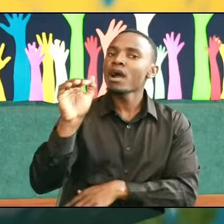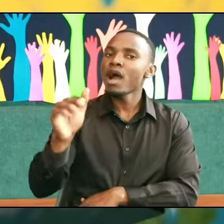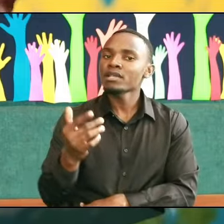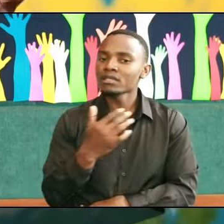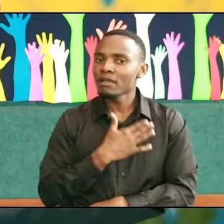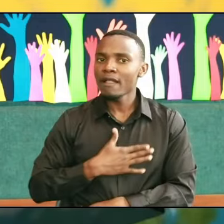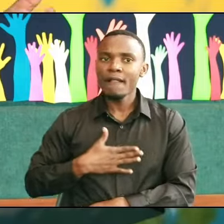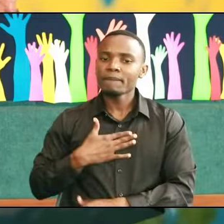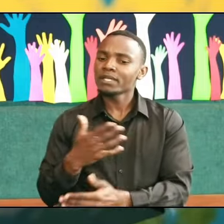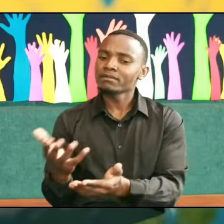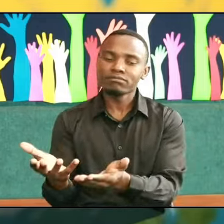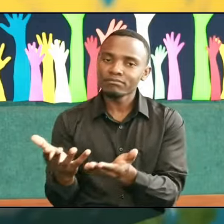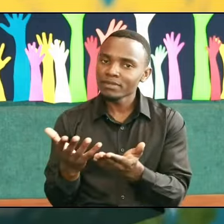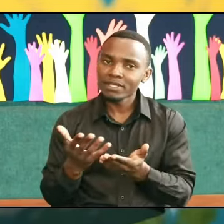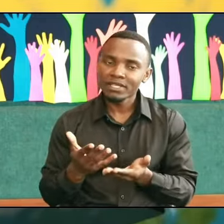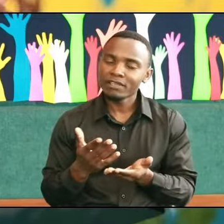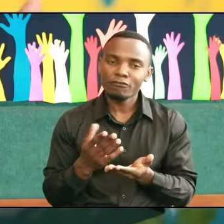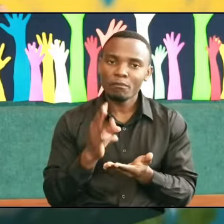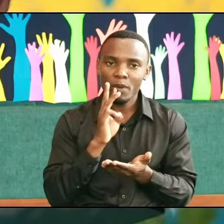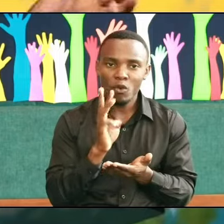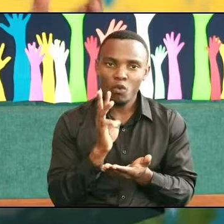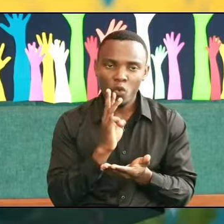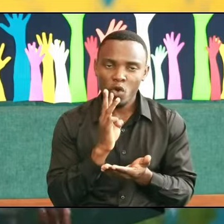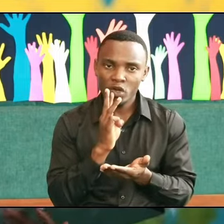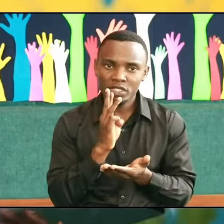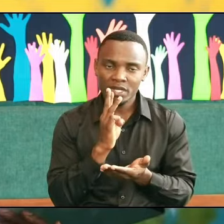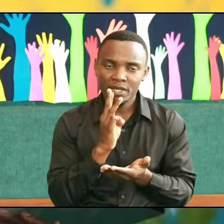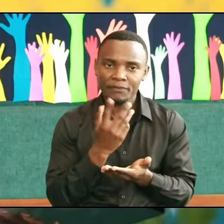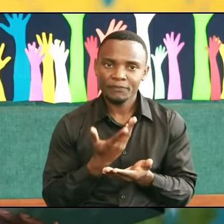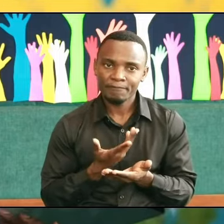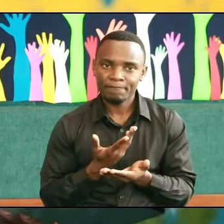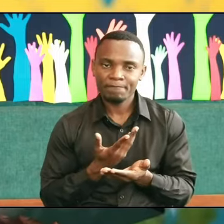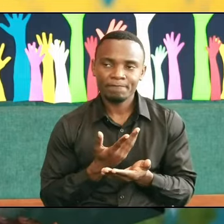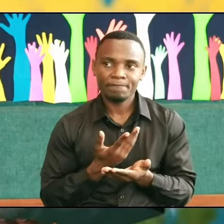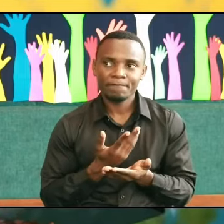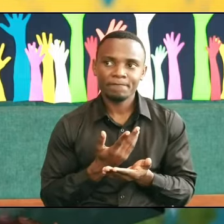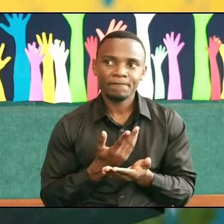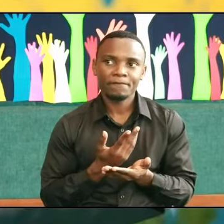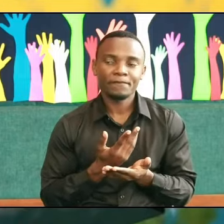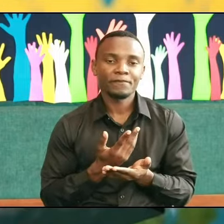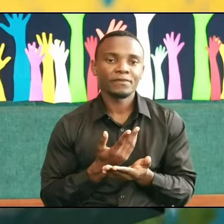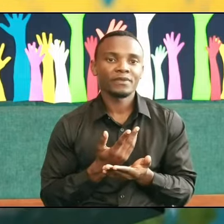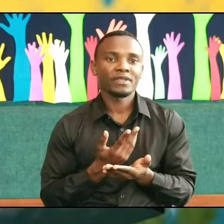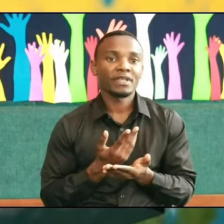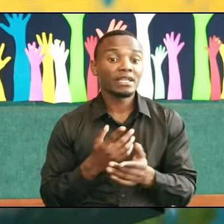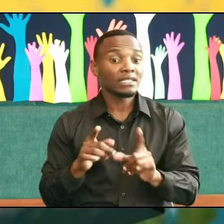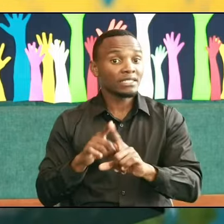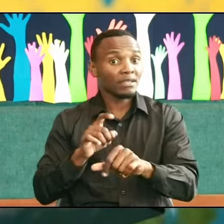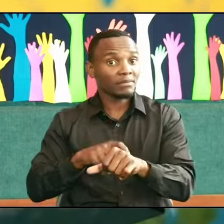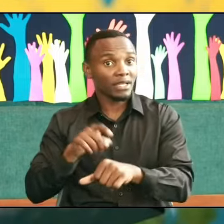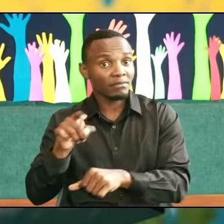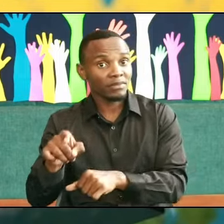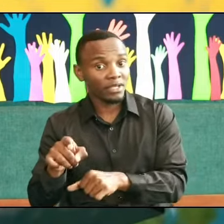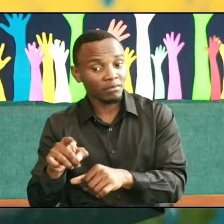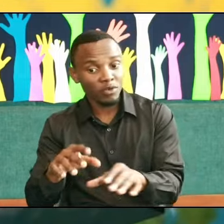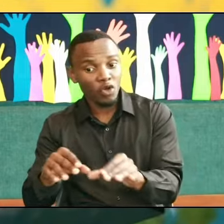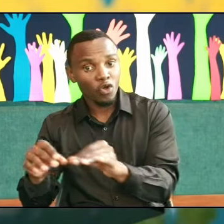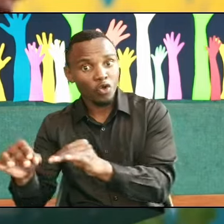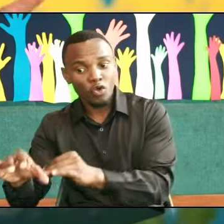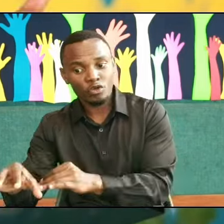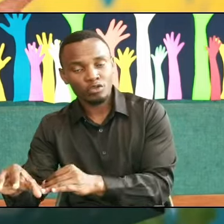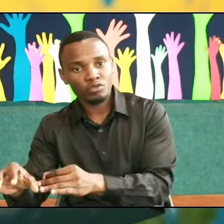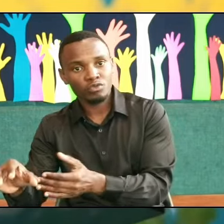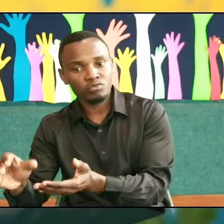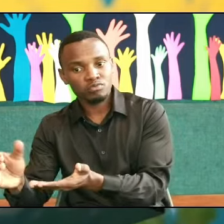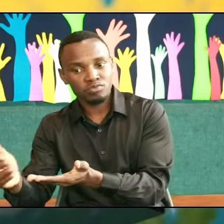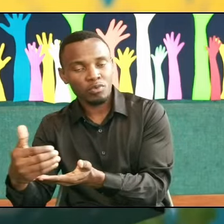me a little water in a cup that I may drink. Verse 11. And as she was going to get it, he